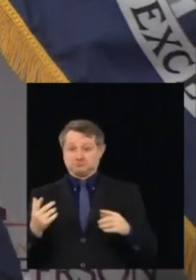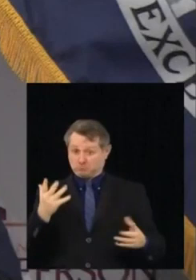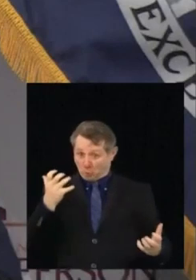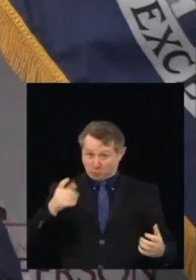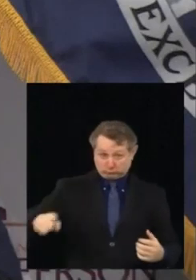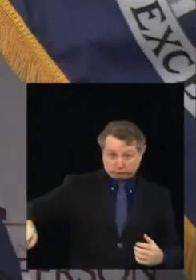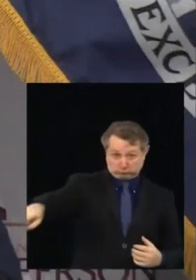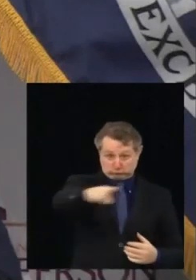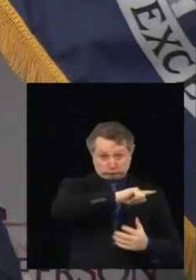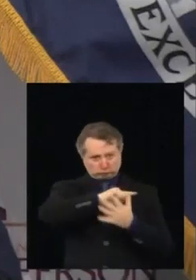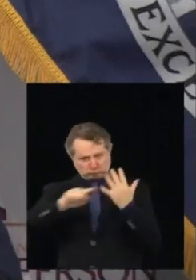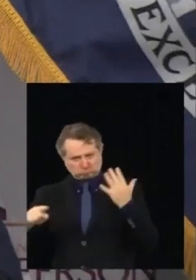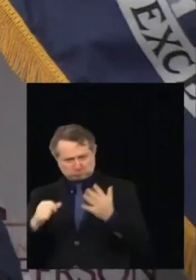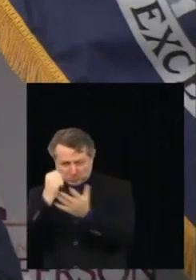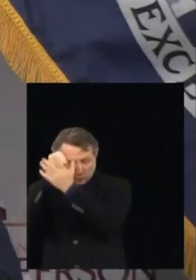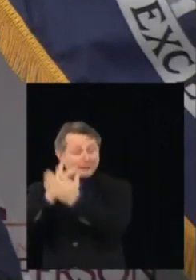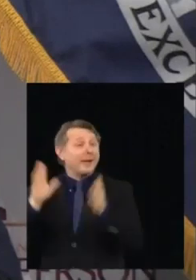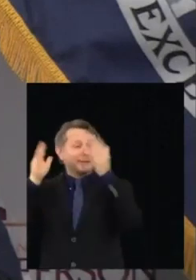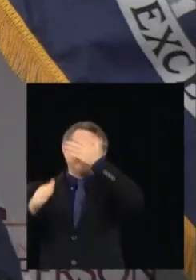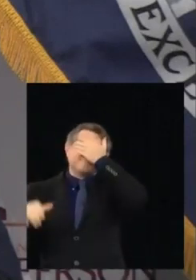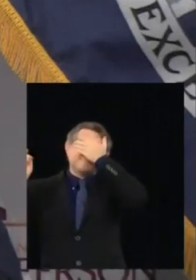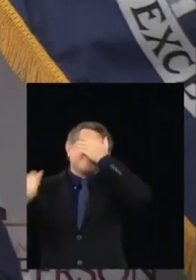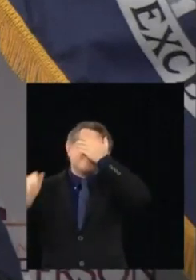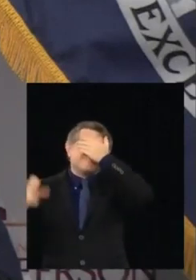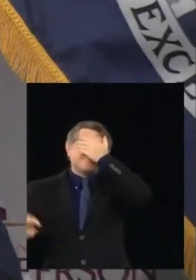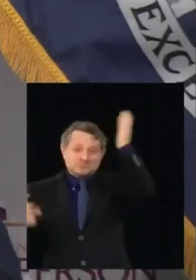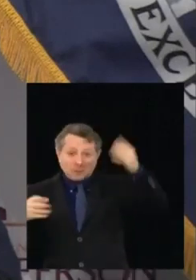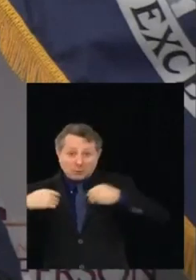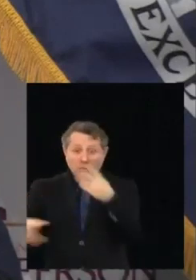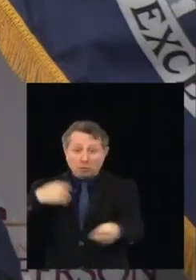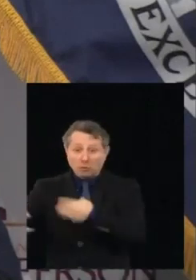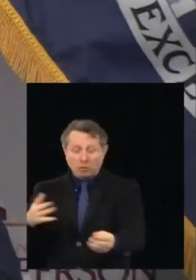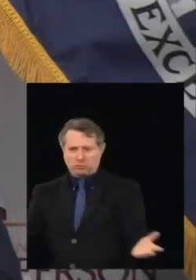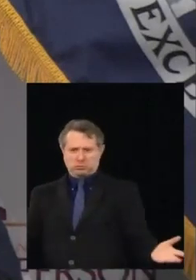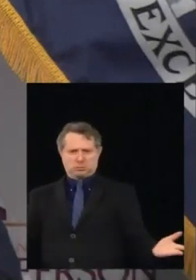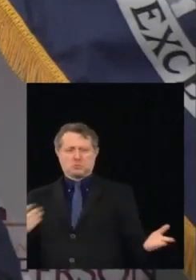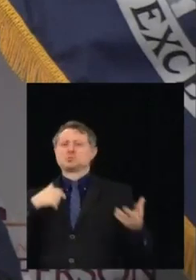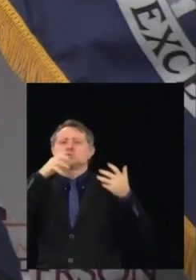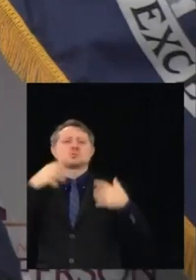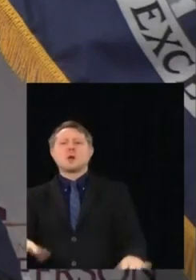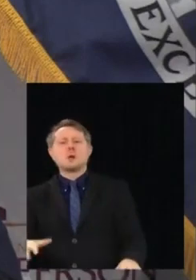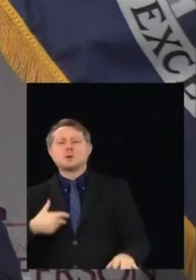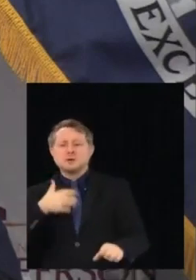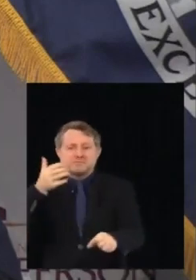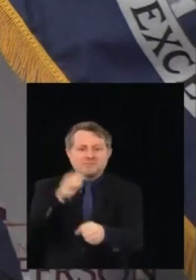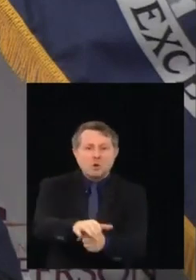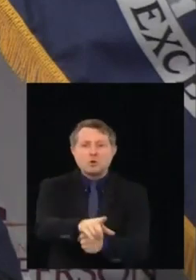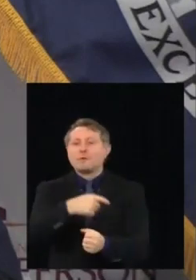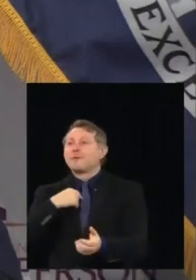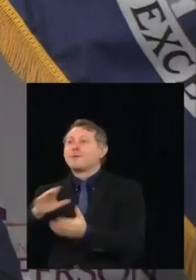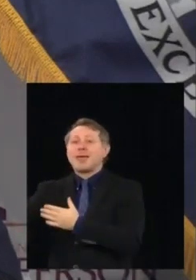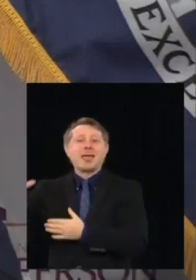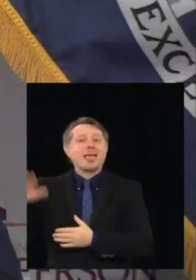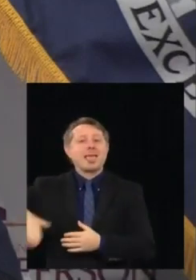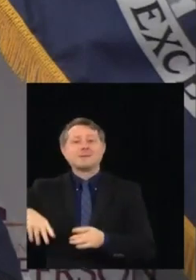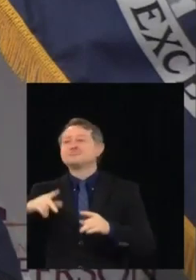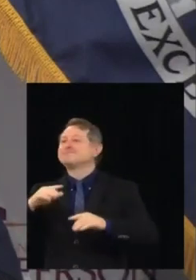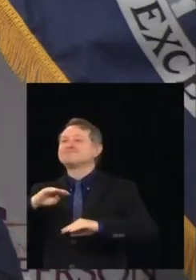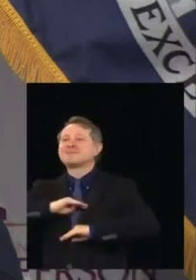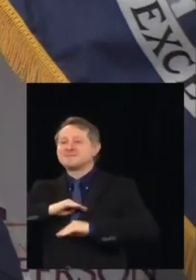but you don't want to give funds to people who don't meet the federal criteria. which is extensive, their